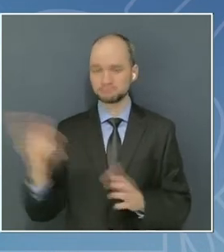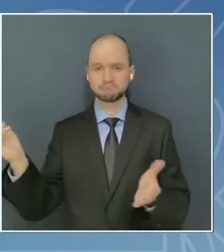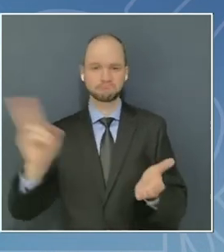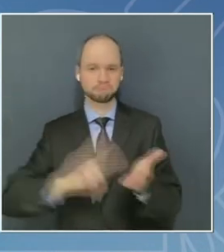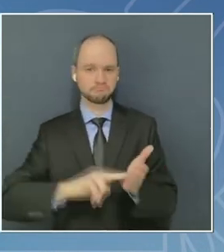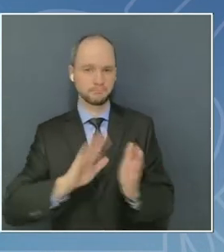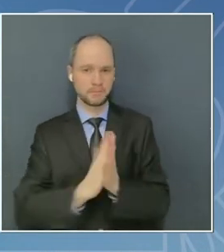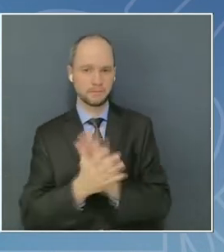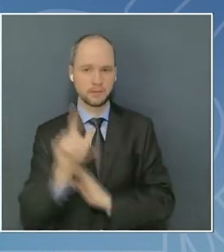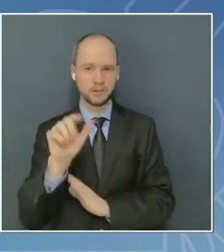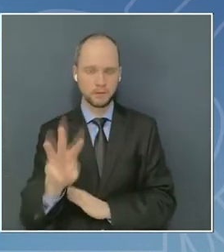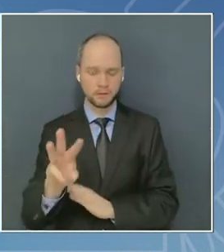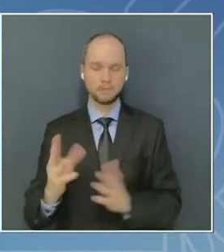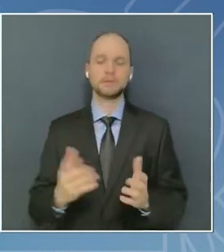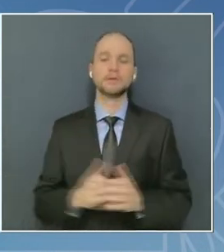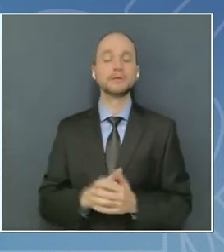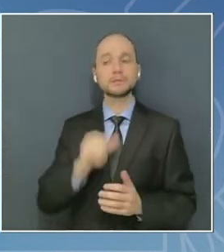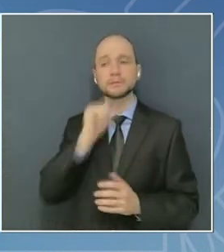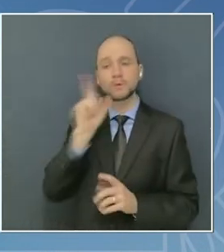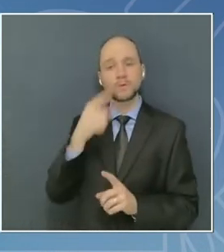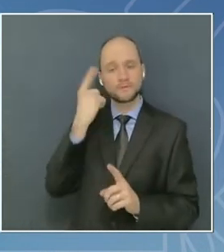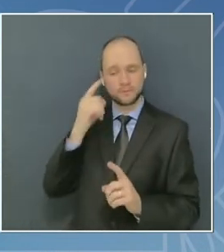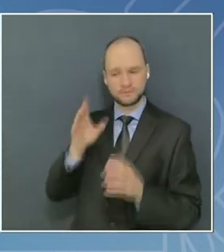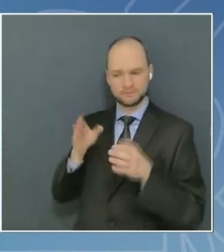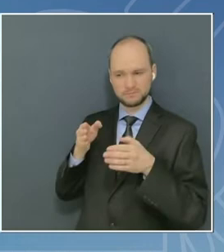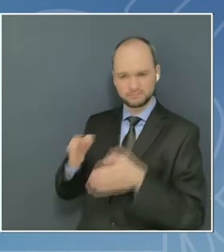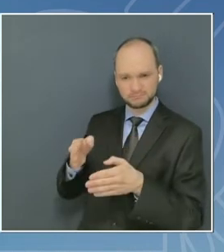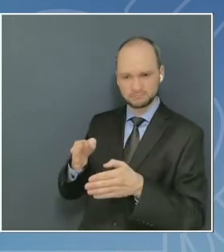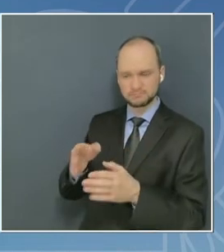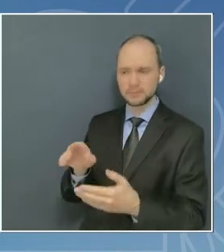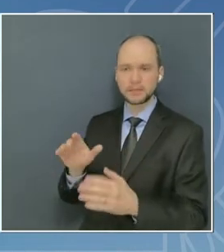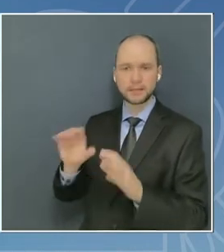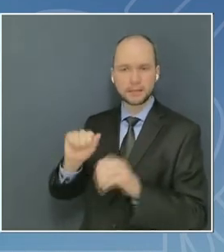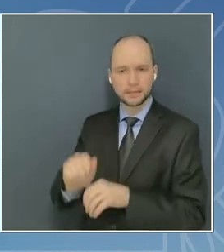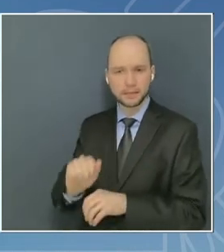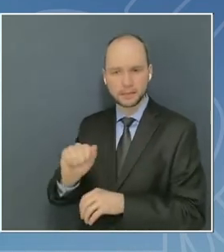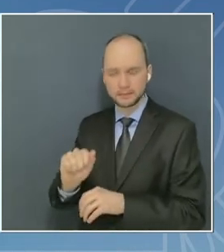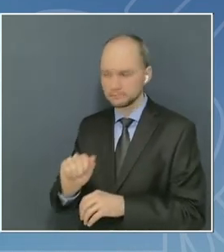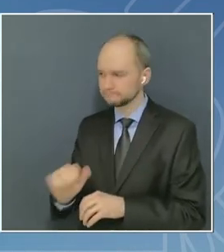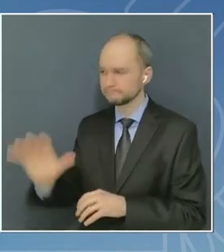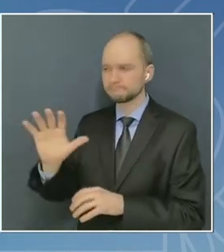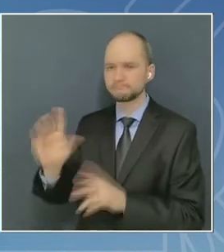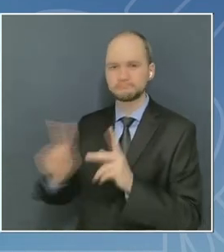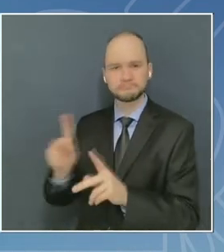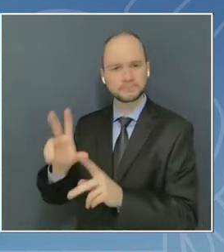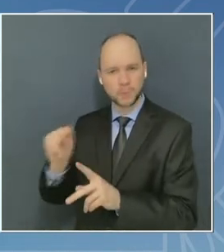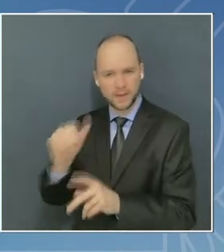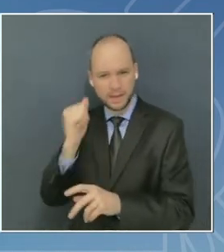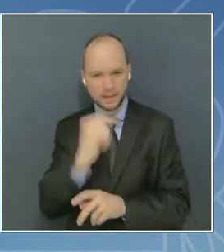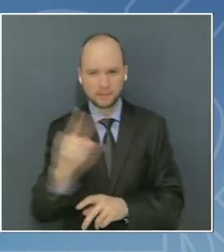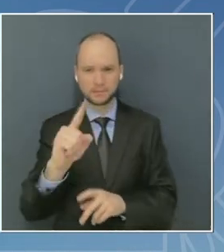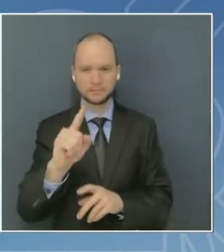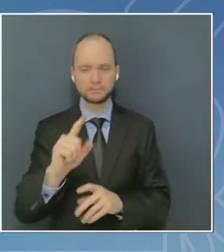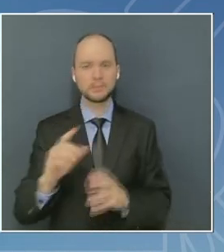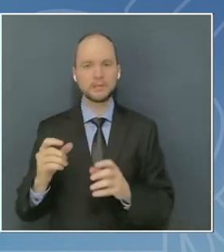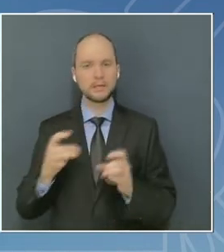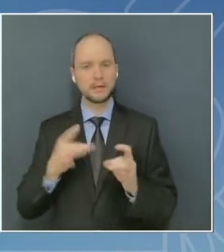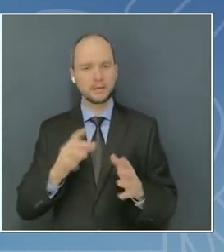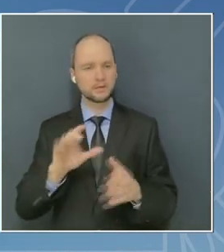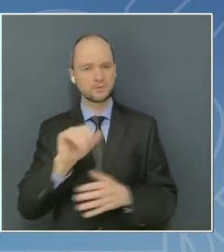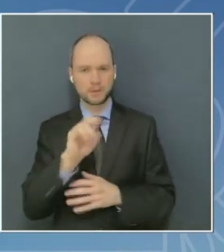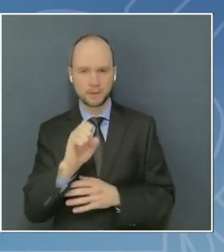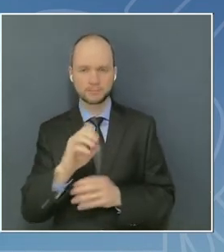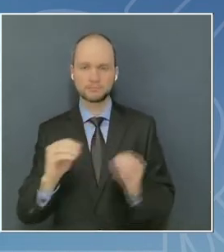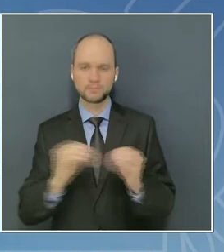legislations, not just for hate crimes against Asians, but hate crimes against anybody. After all, the United States government must